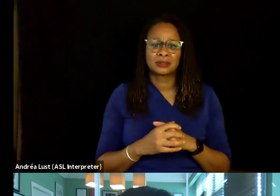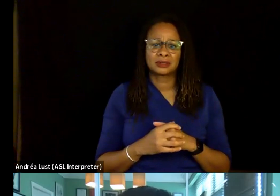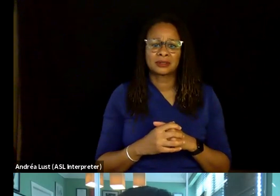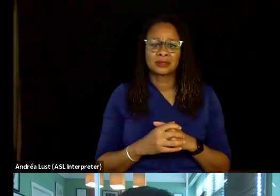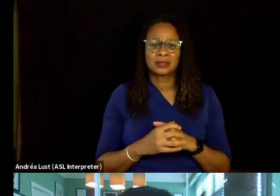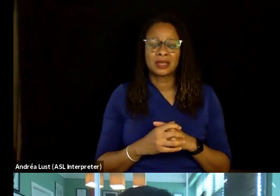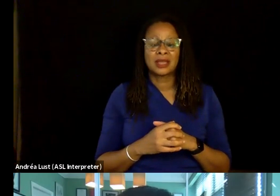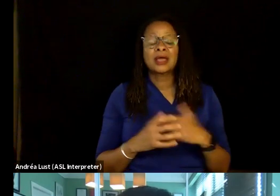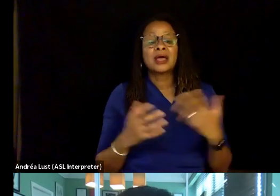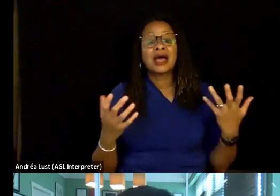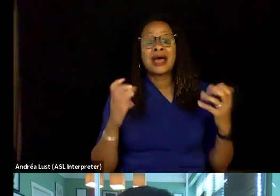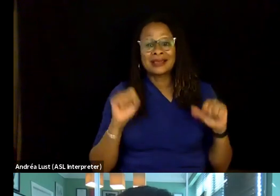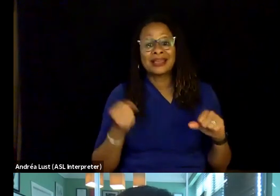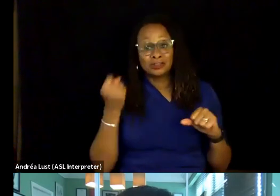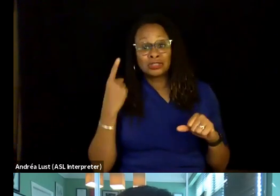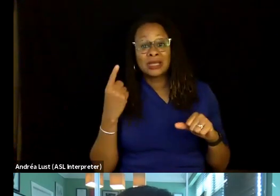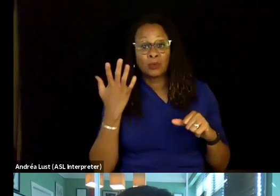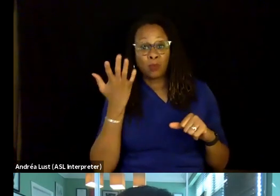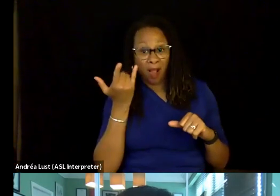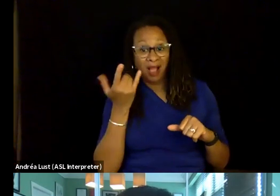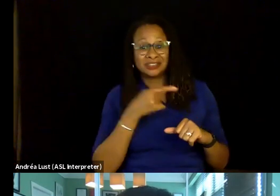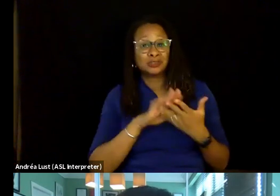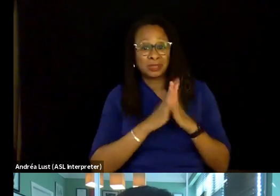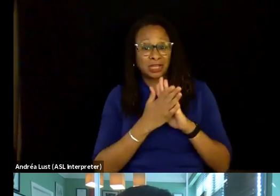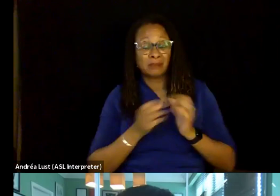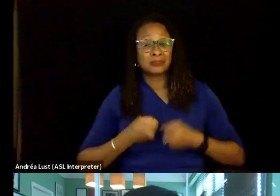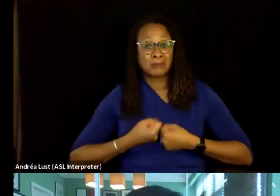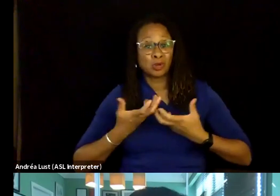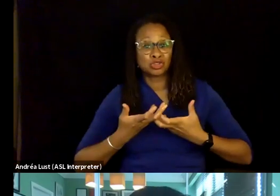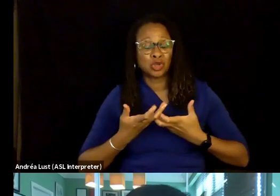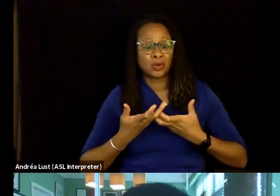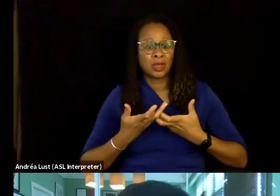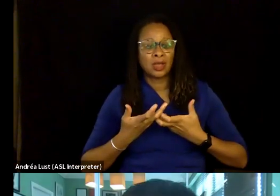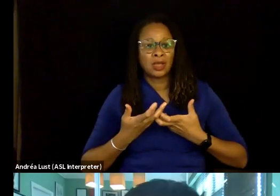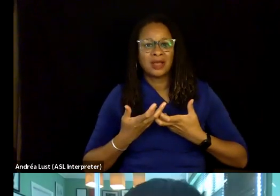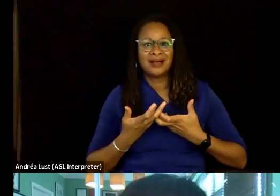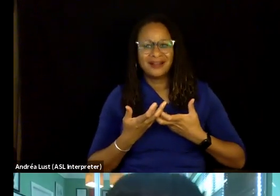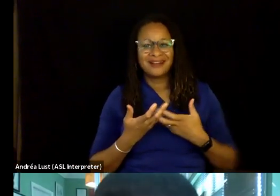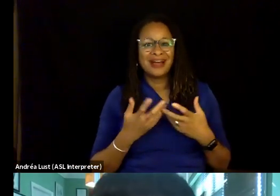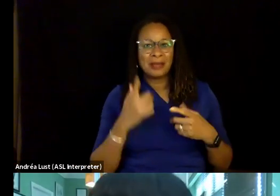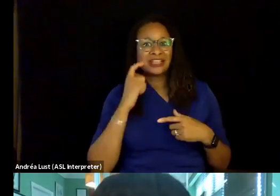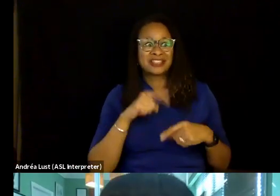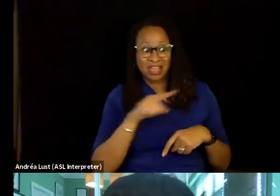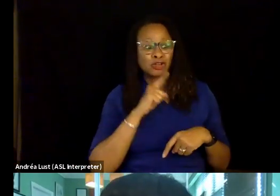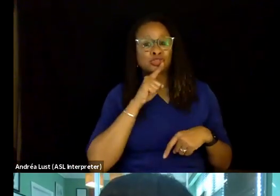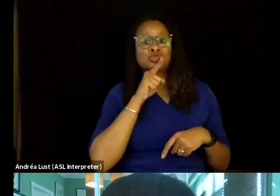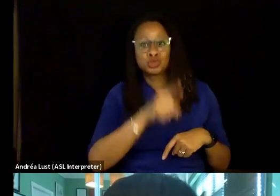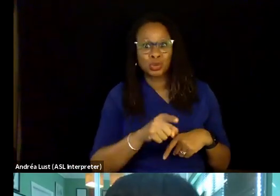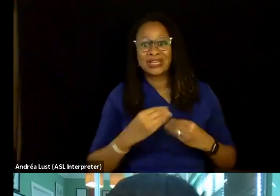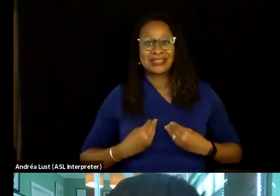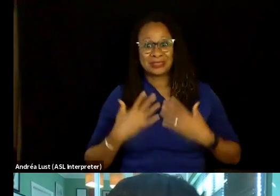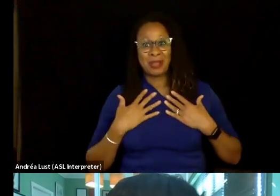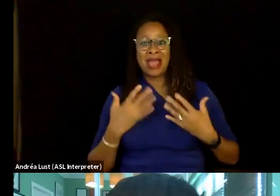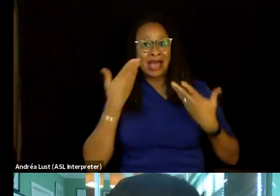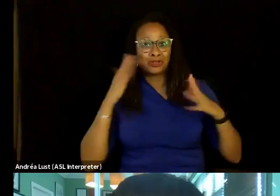can understand why it makes Maria emotional, because they are truly inspiring. I don't know where you get them, right? You get them fresh out of college or